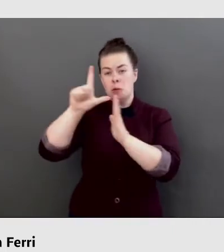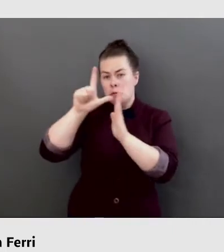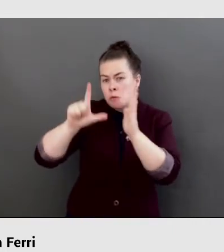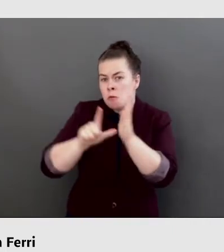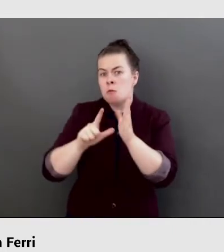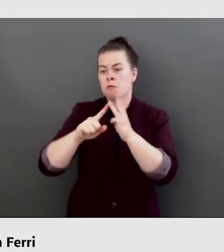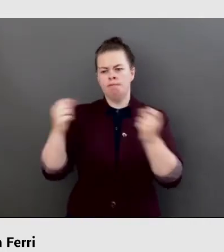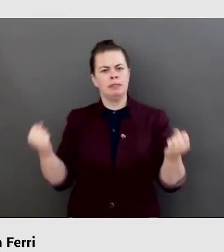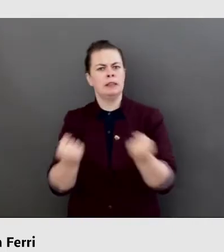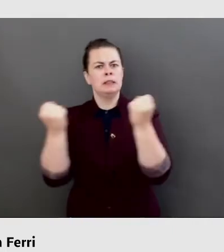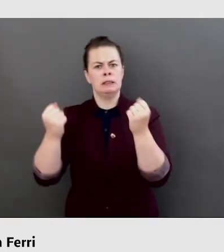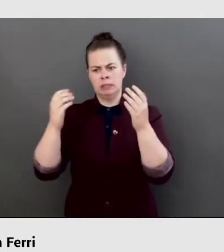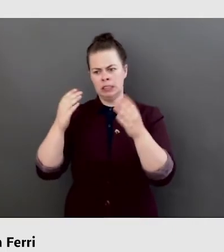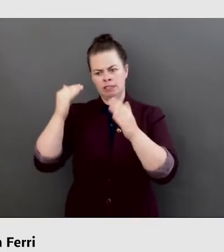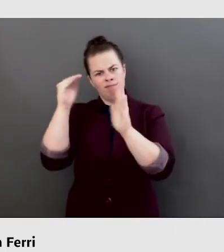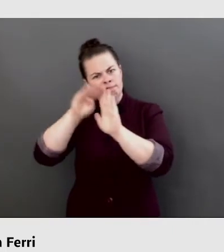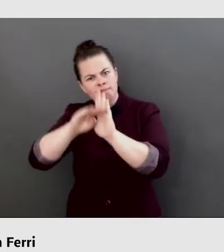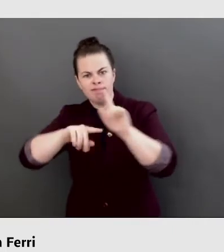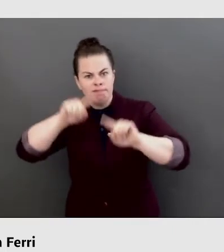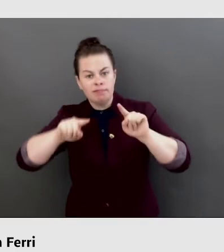policies and activities.